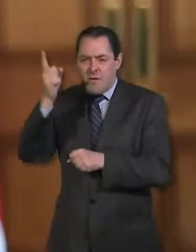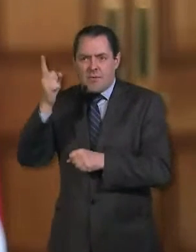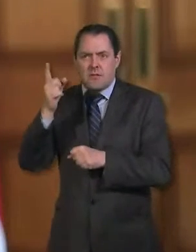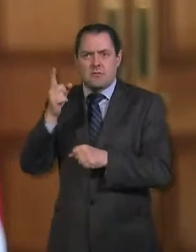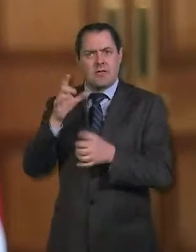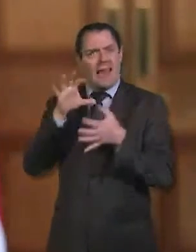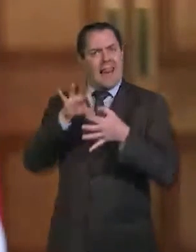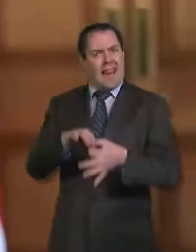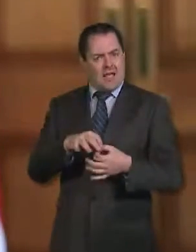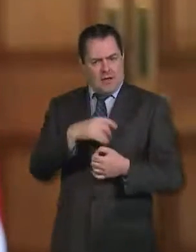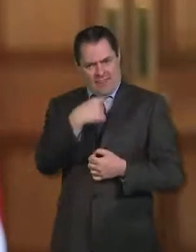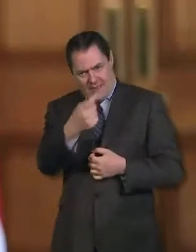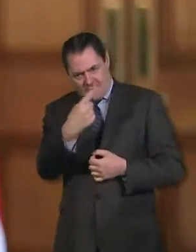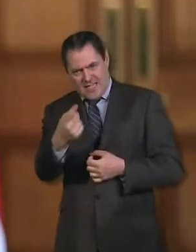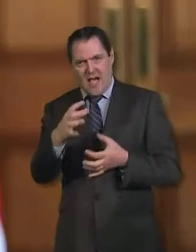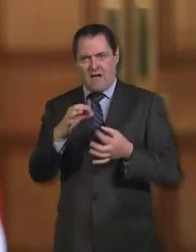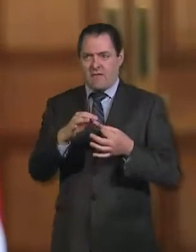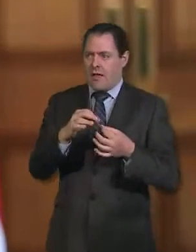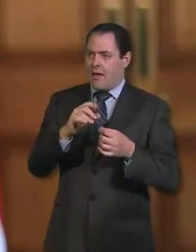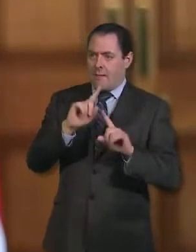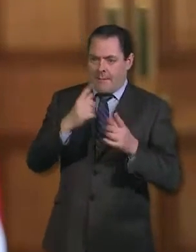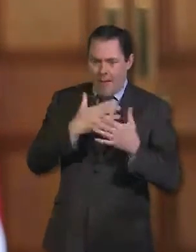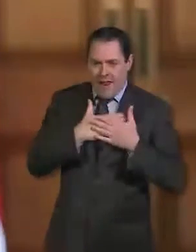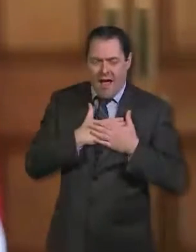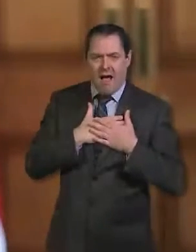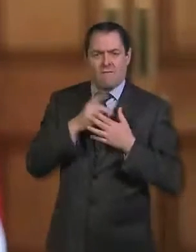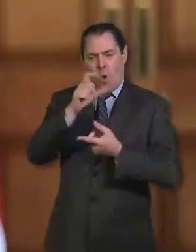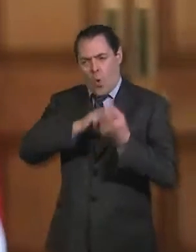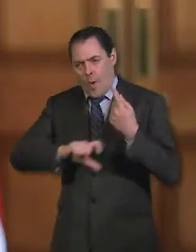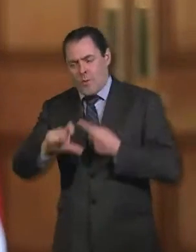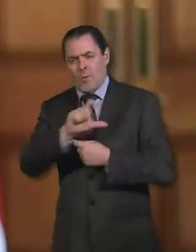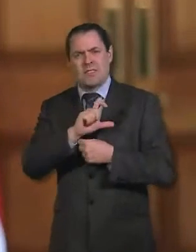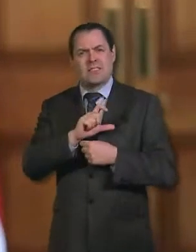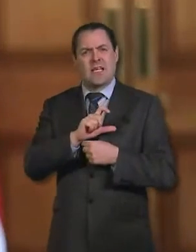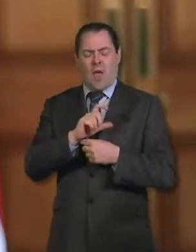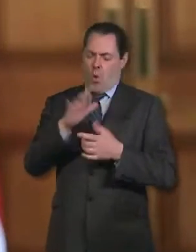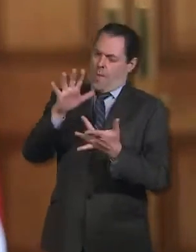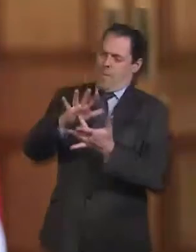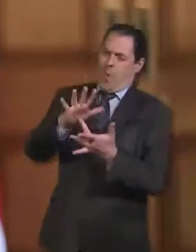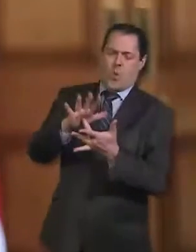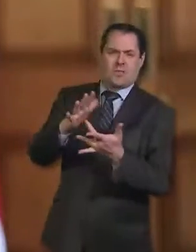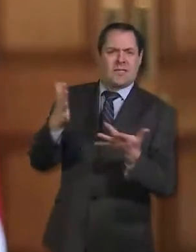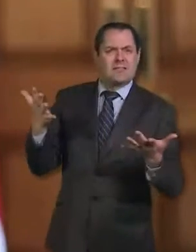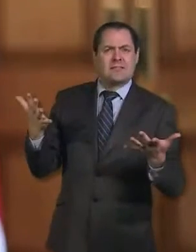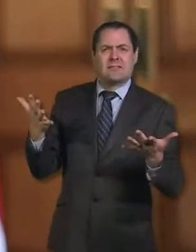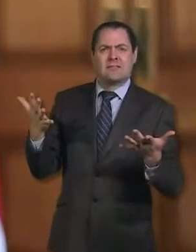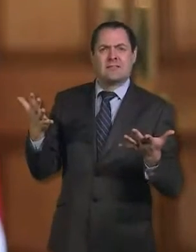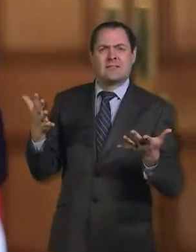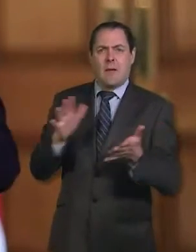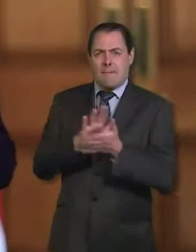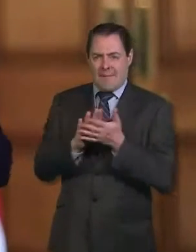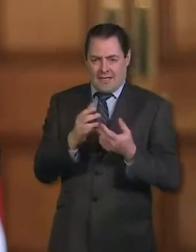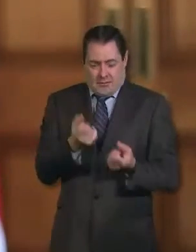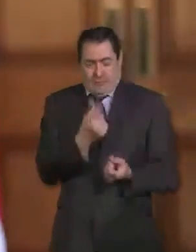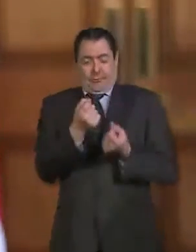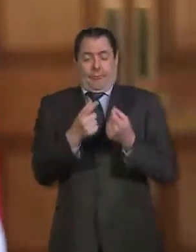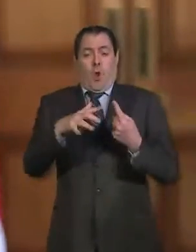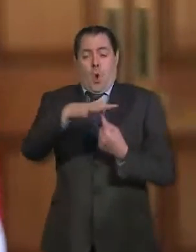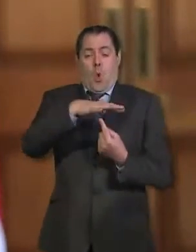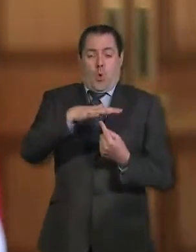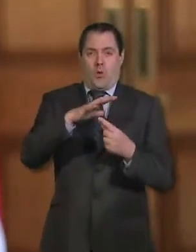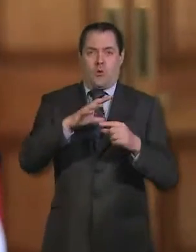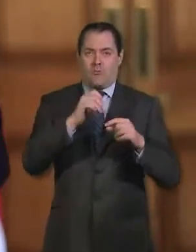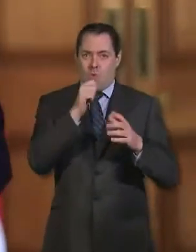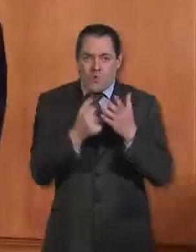loved ones, for their communities. It's incredibly important, and it will stop those local flare-ups from happening. John. Thank you, Secretary of